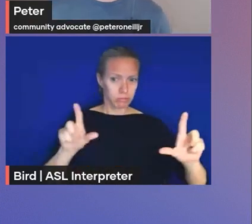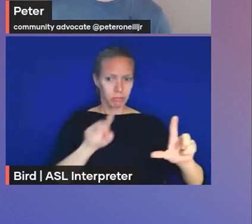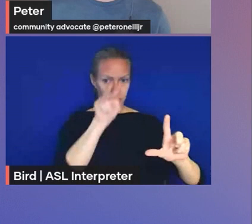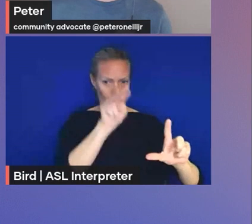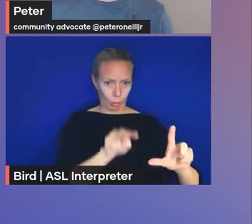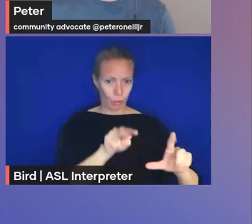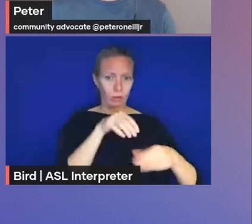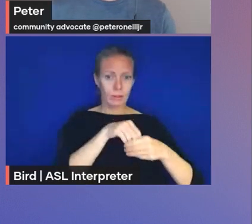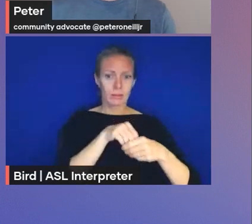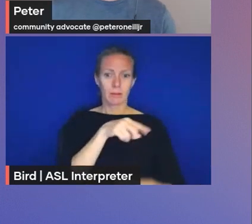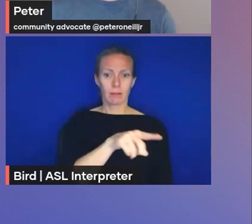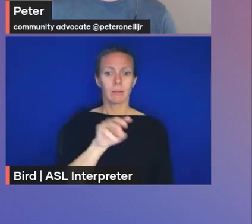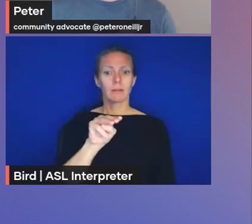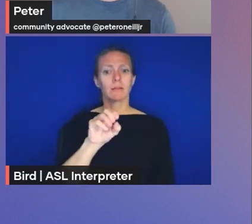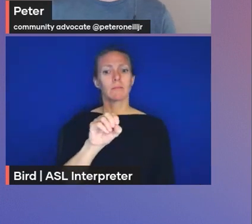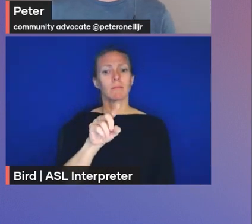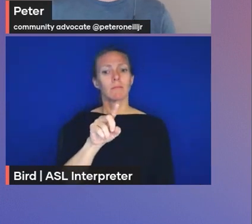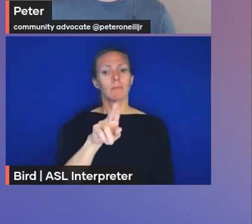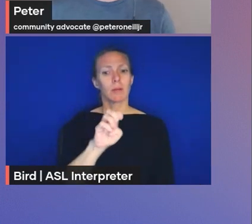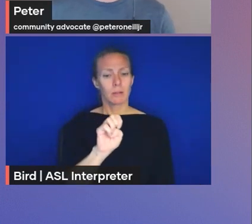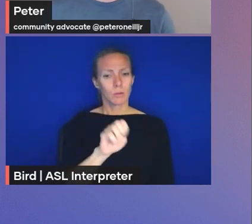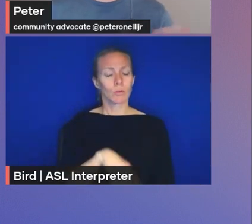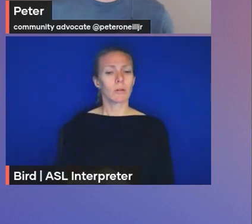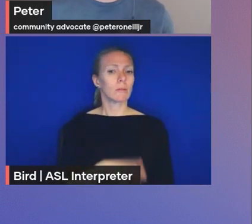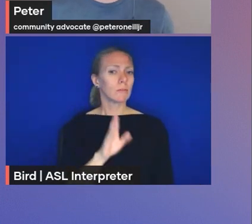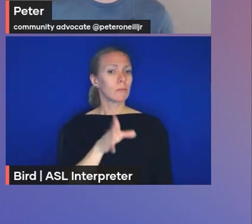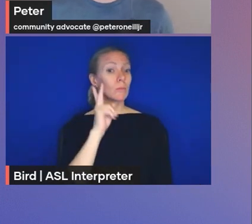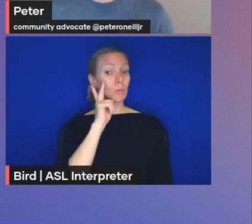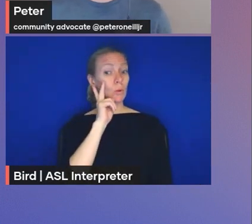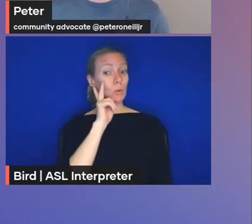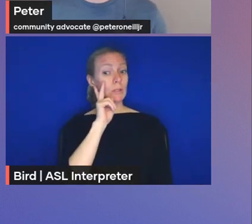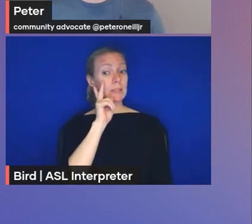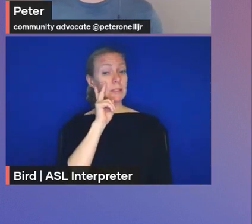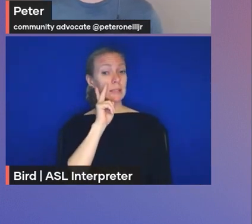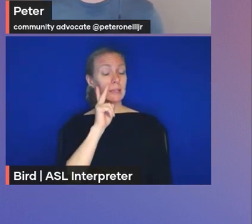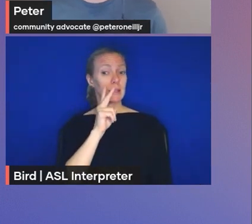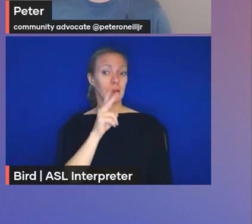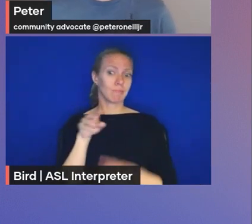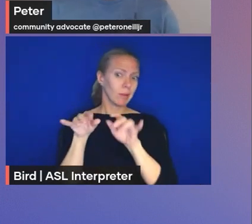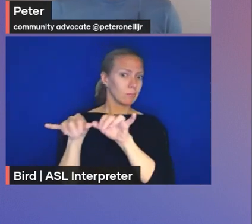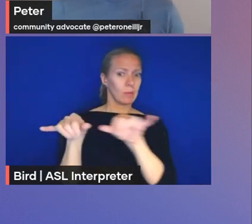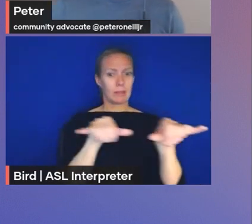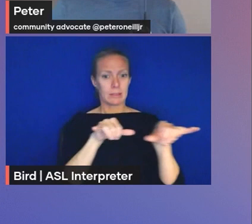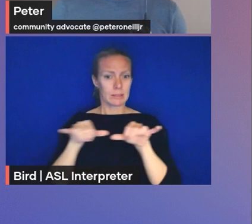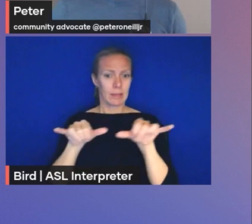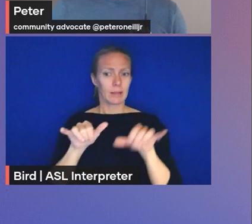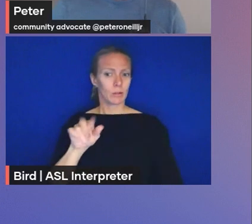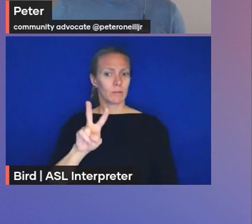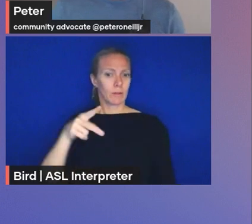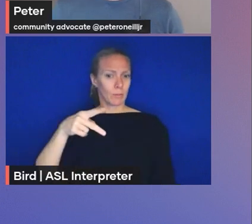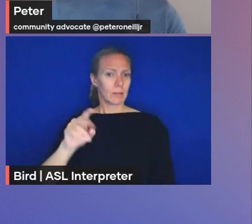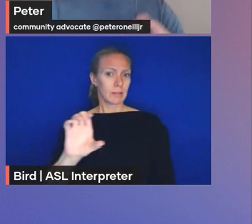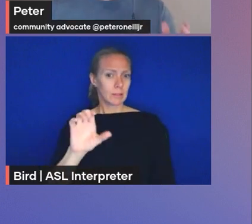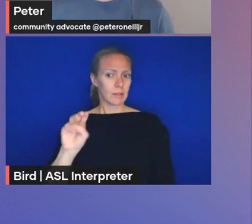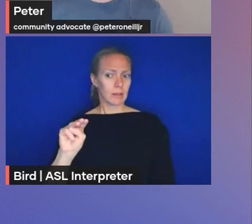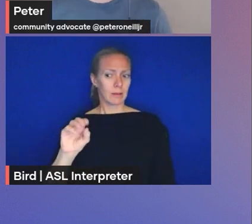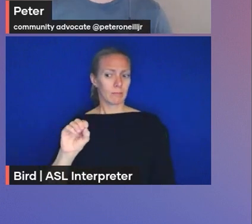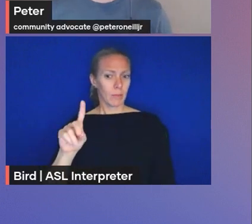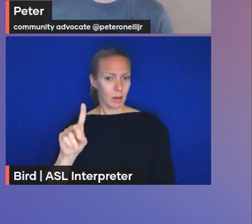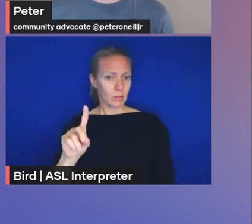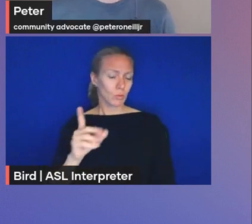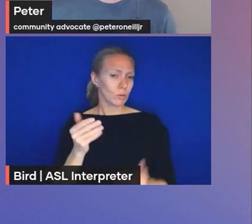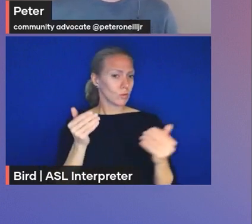this module, we'll see that spinning up standard VPC module just to create that structure.